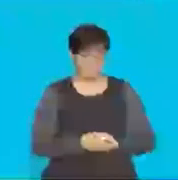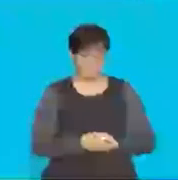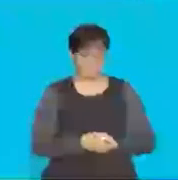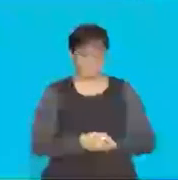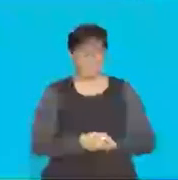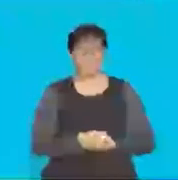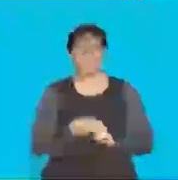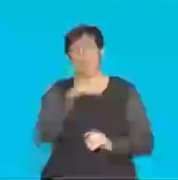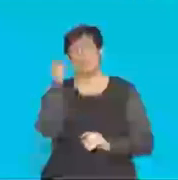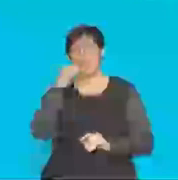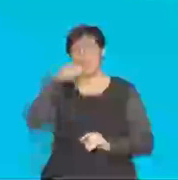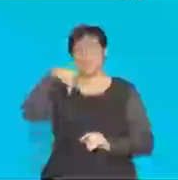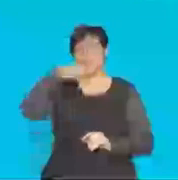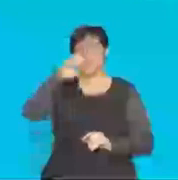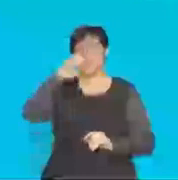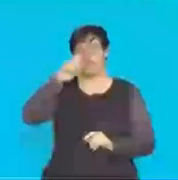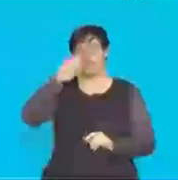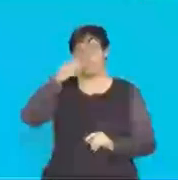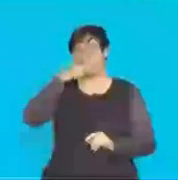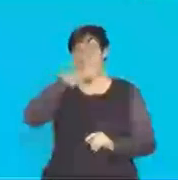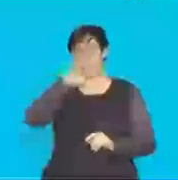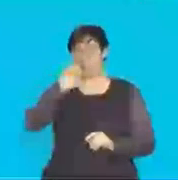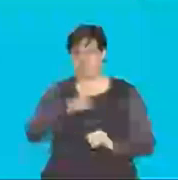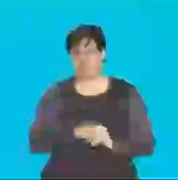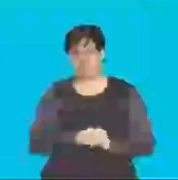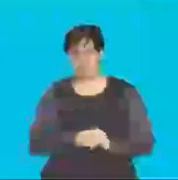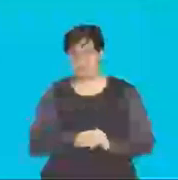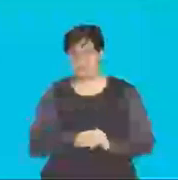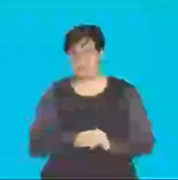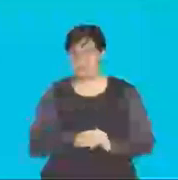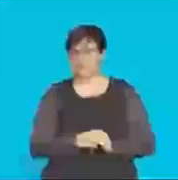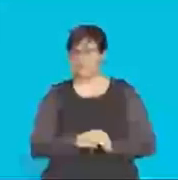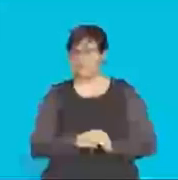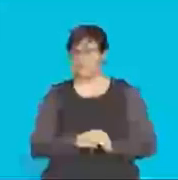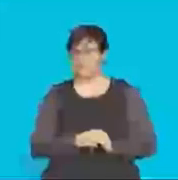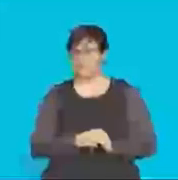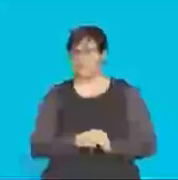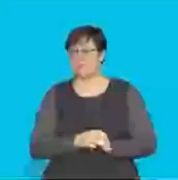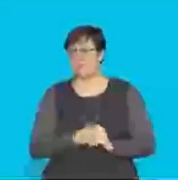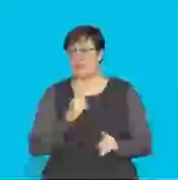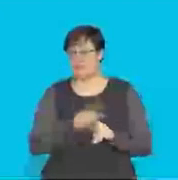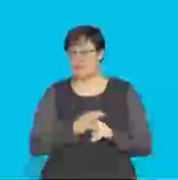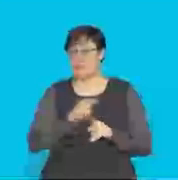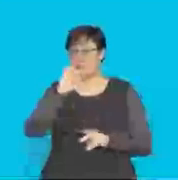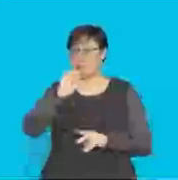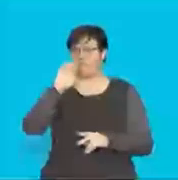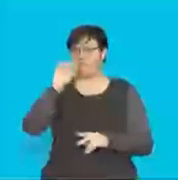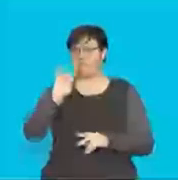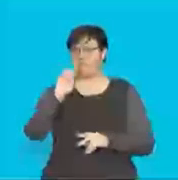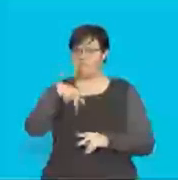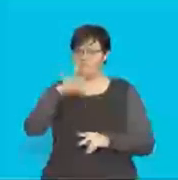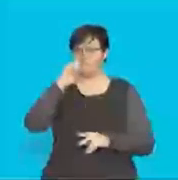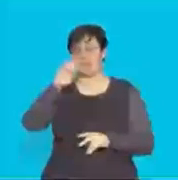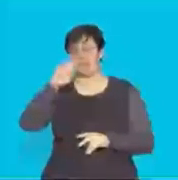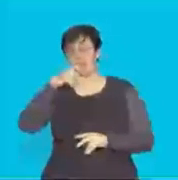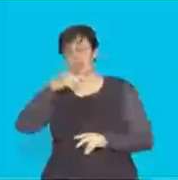as what we call pedigree charts. Let's get straight into that concept. So again, a pedigree chart, as